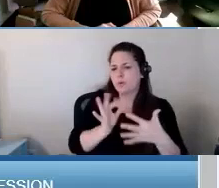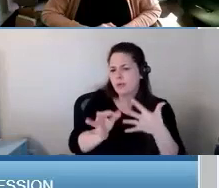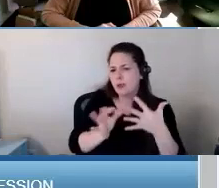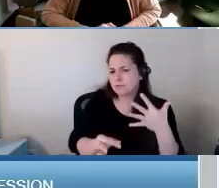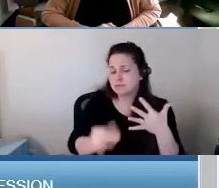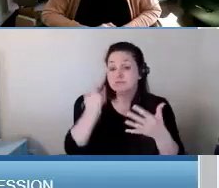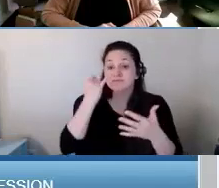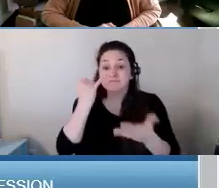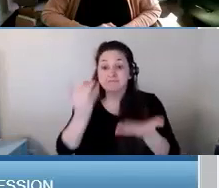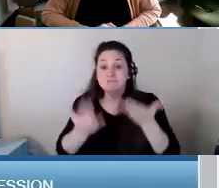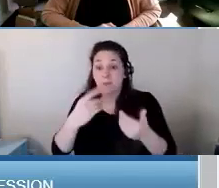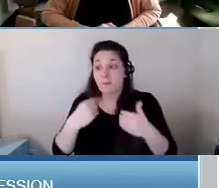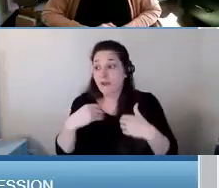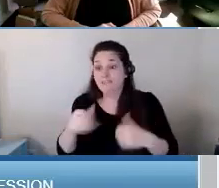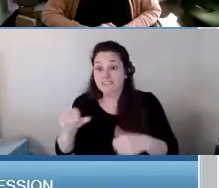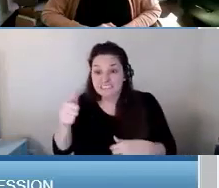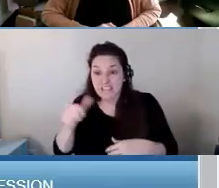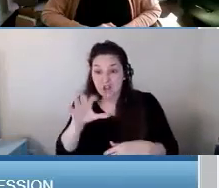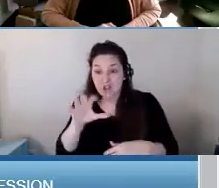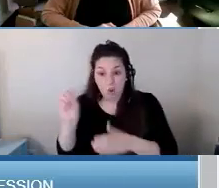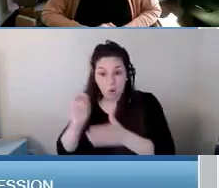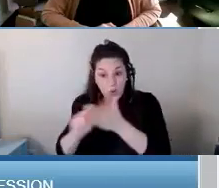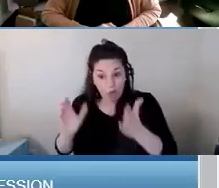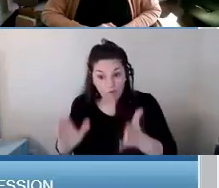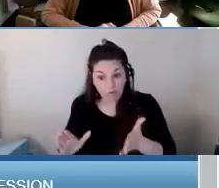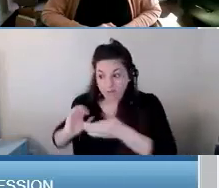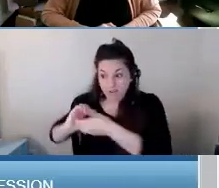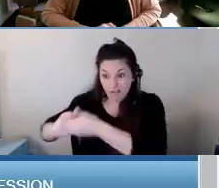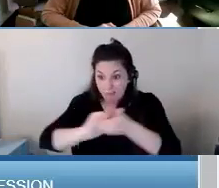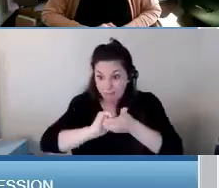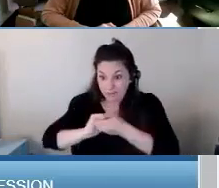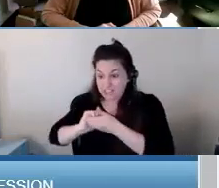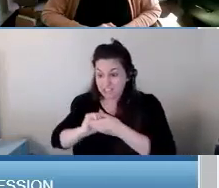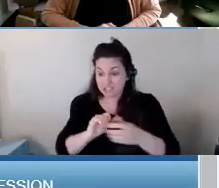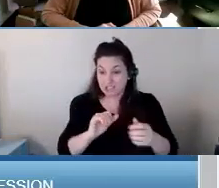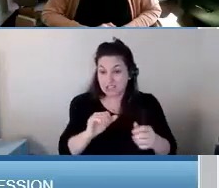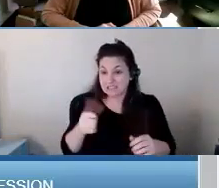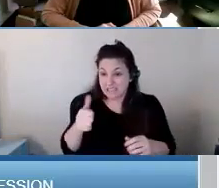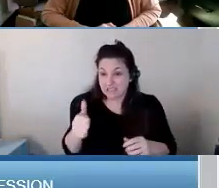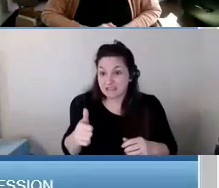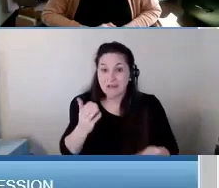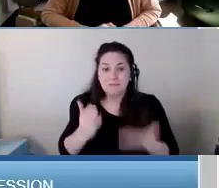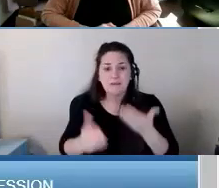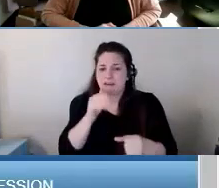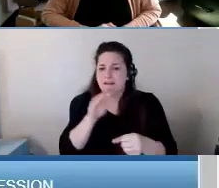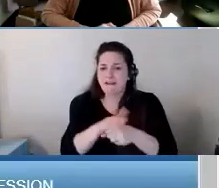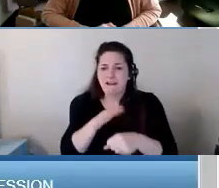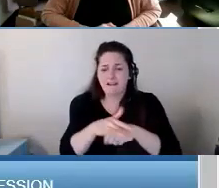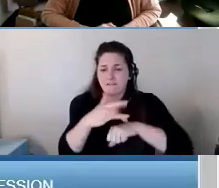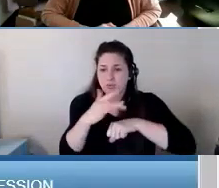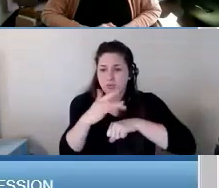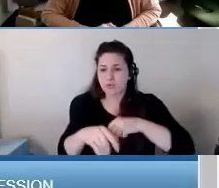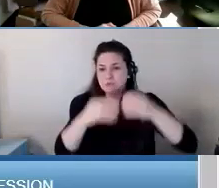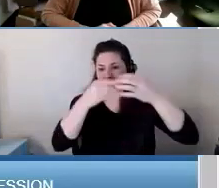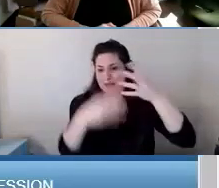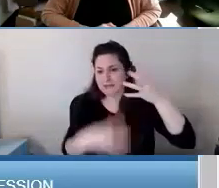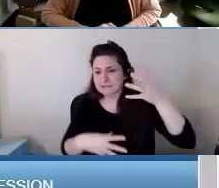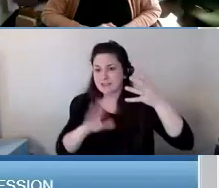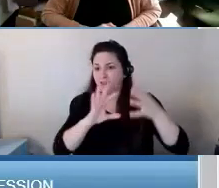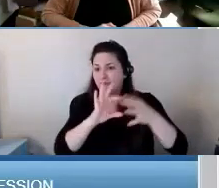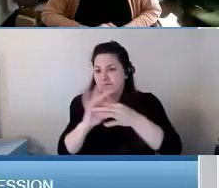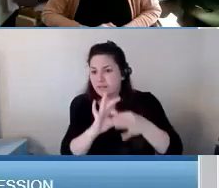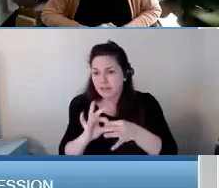10 co-authors collaborating on your presentation. Maybe you don't have room enough to list all of their affiliations